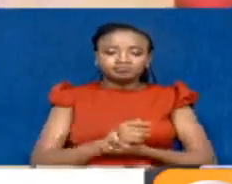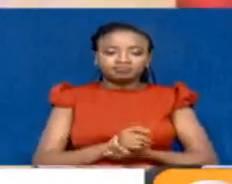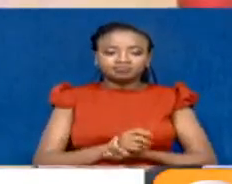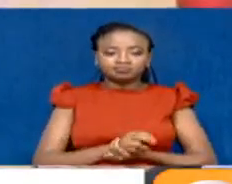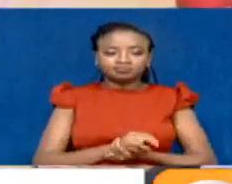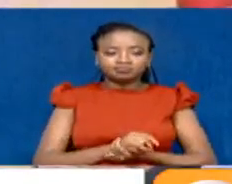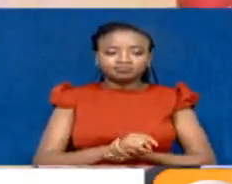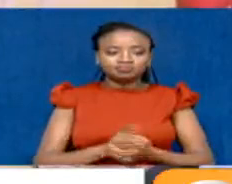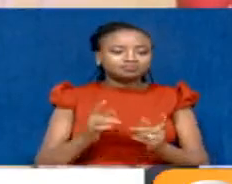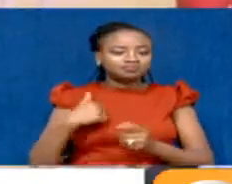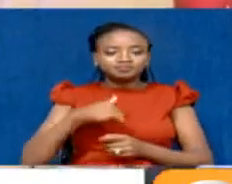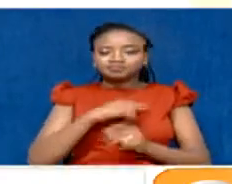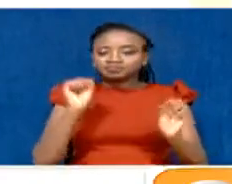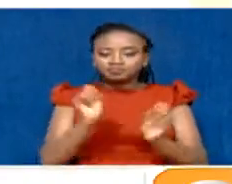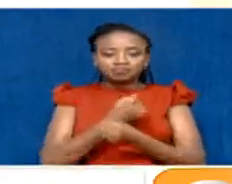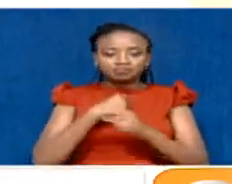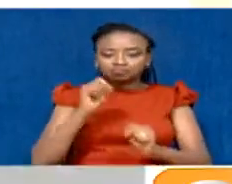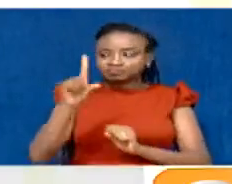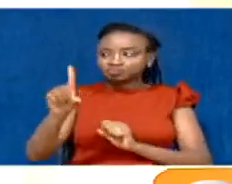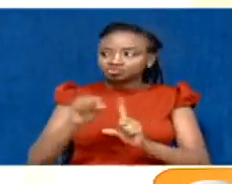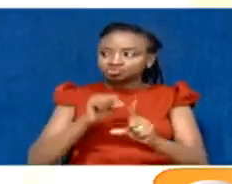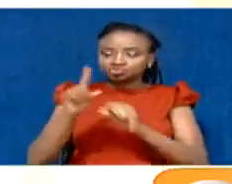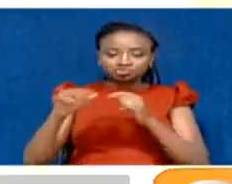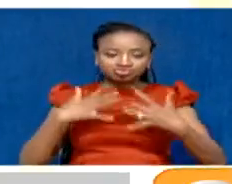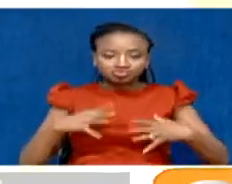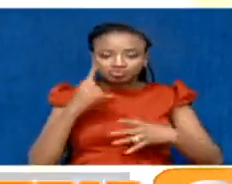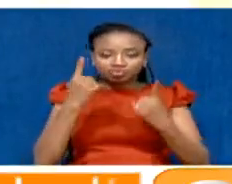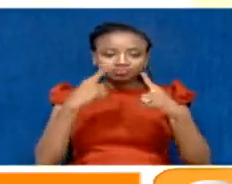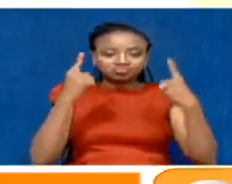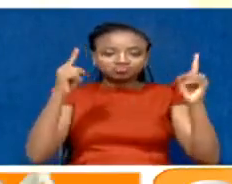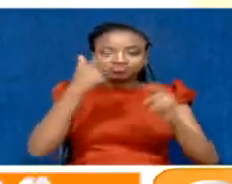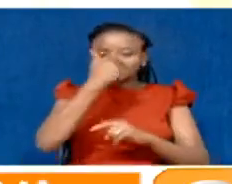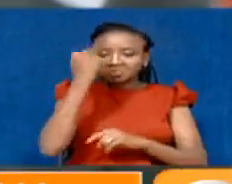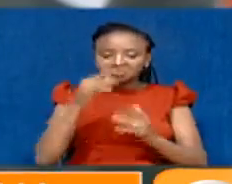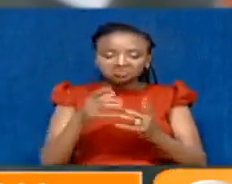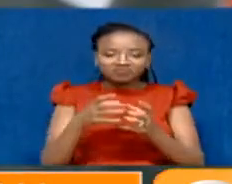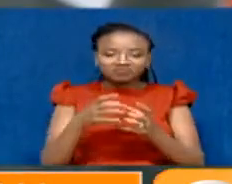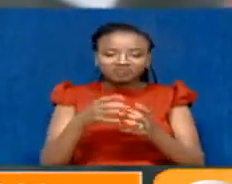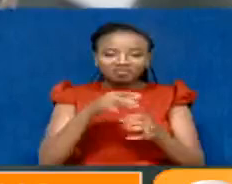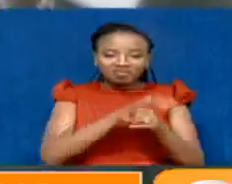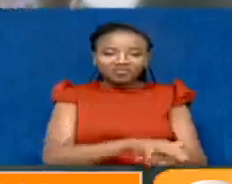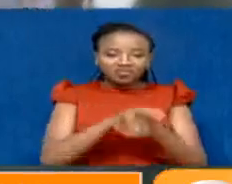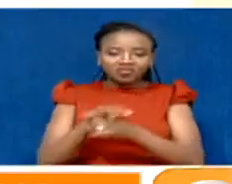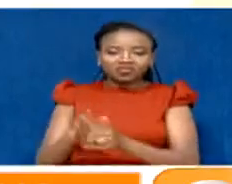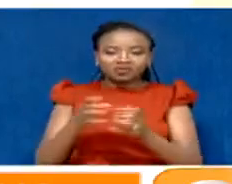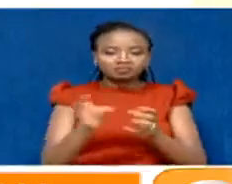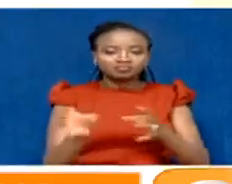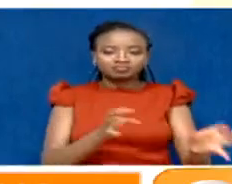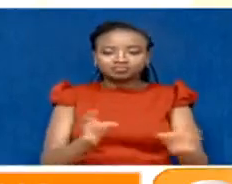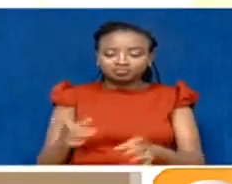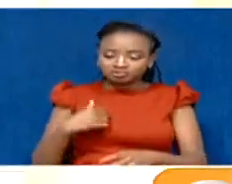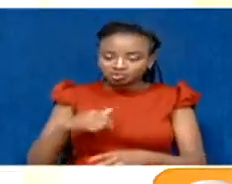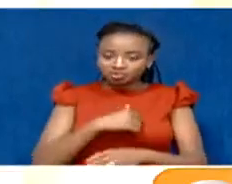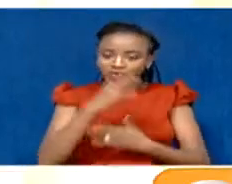We cannot afford to elect those who thrive on divisions. And that is why our hope, kendo geno wa, is